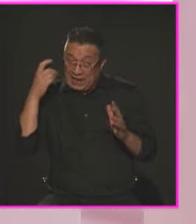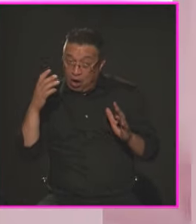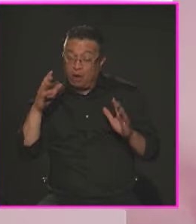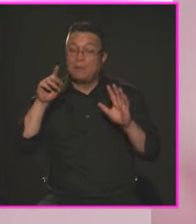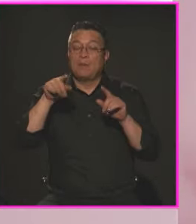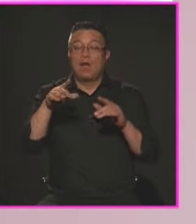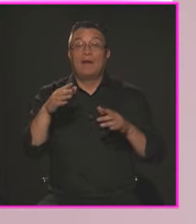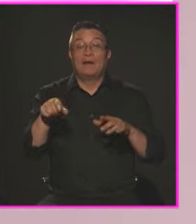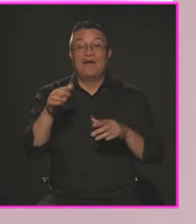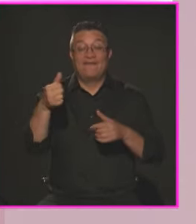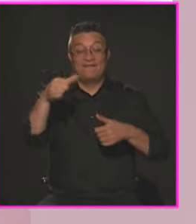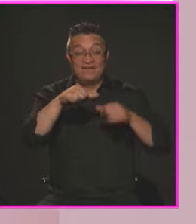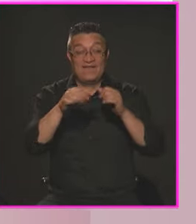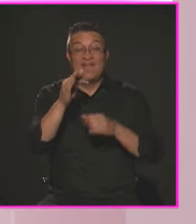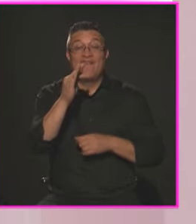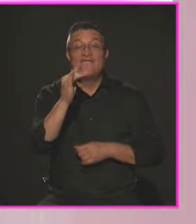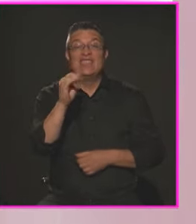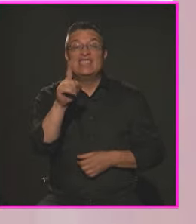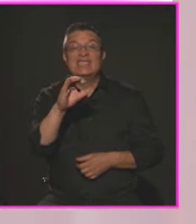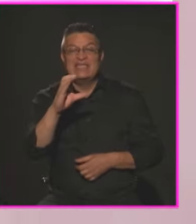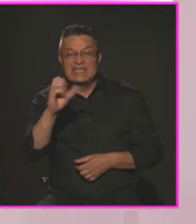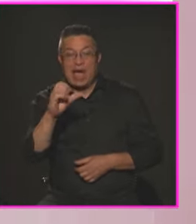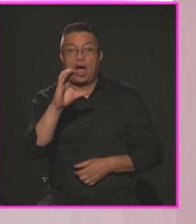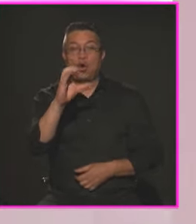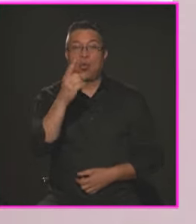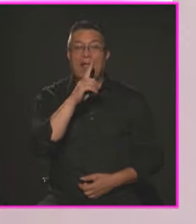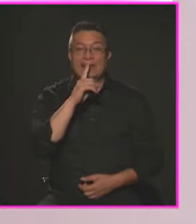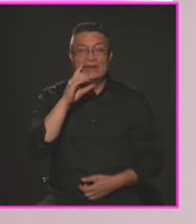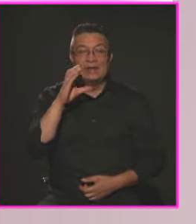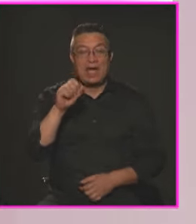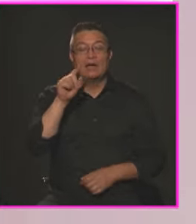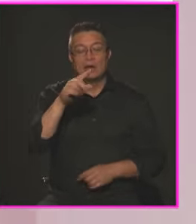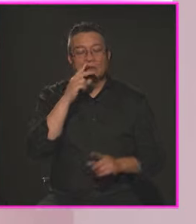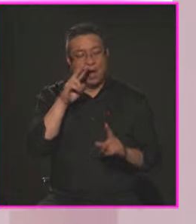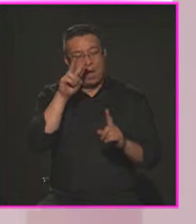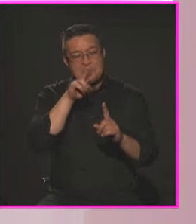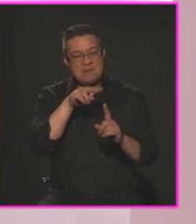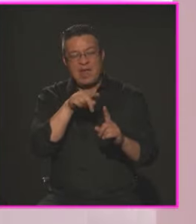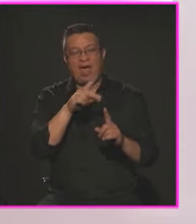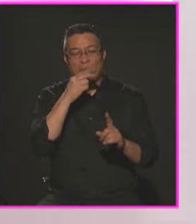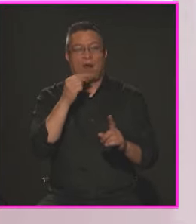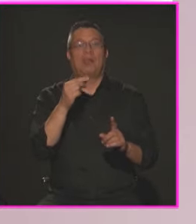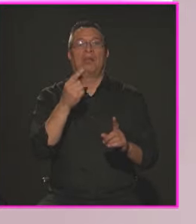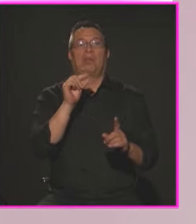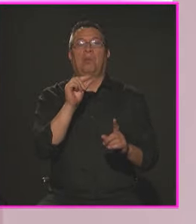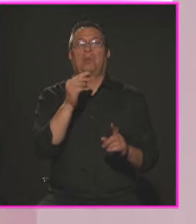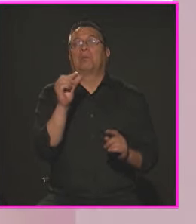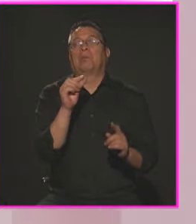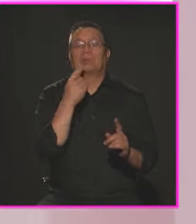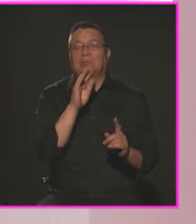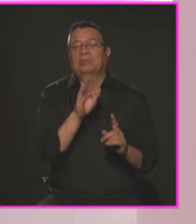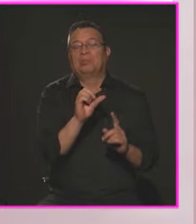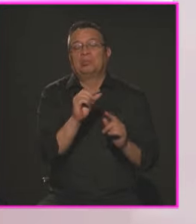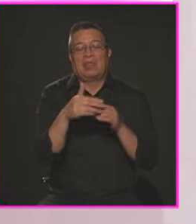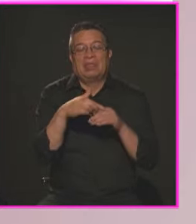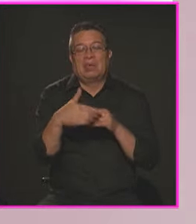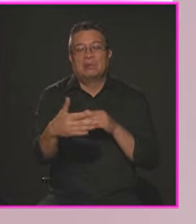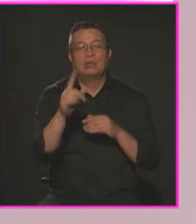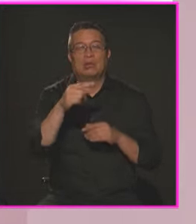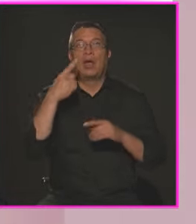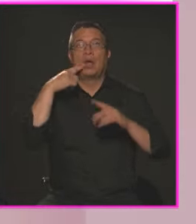us that it is very short-sighted. Blue sky research, what the English call blue sky research, is basic science,